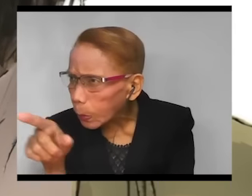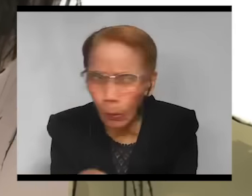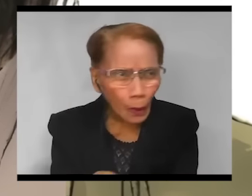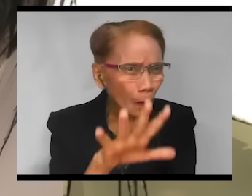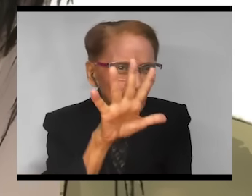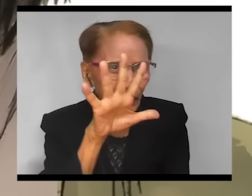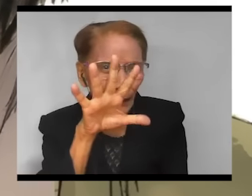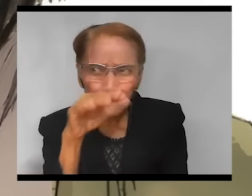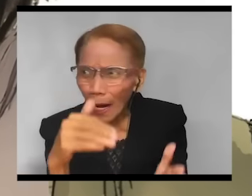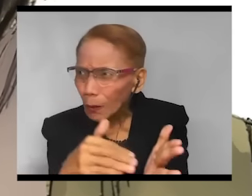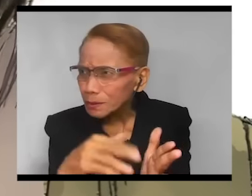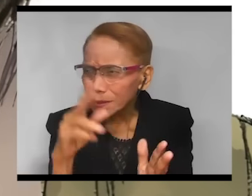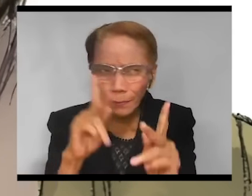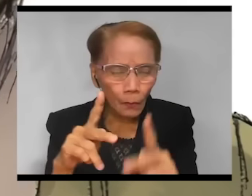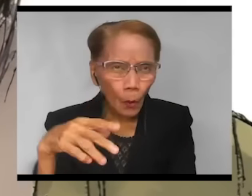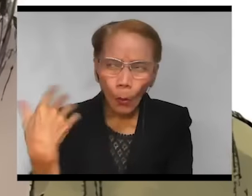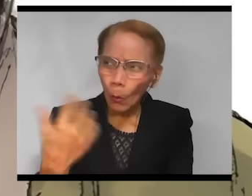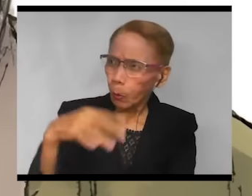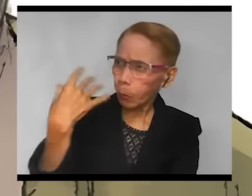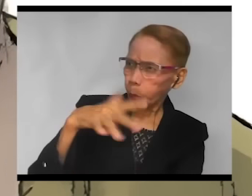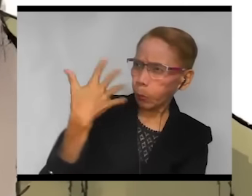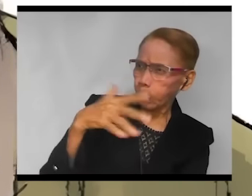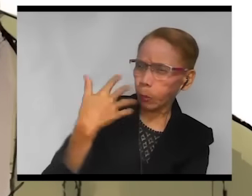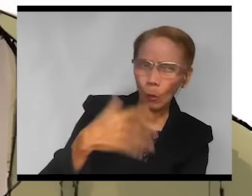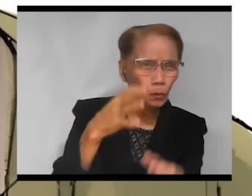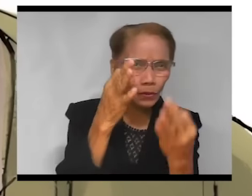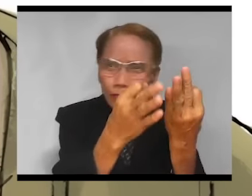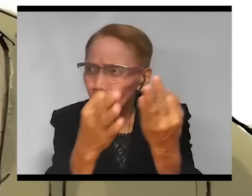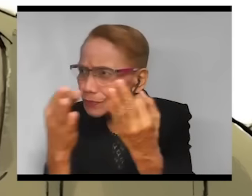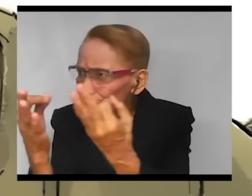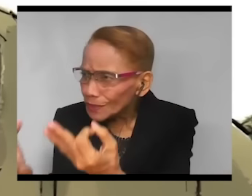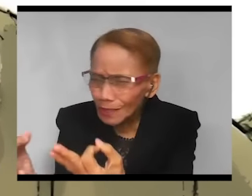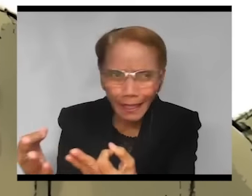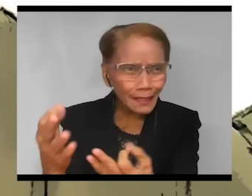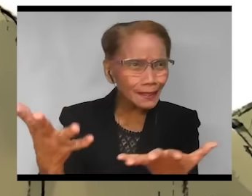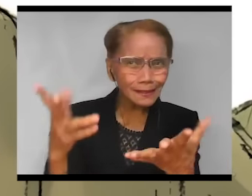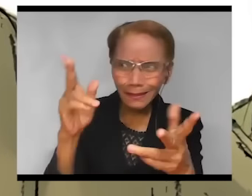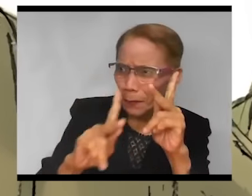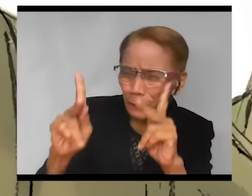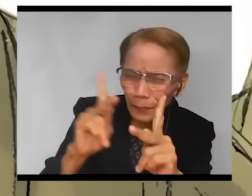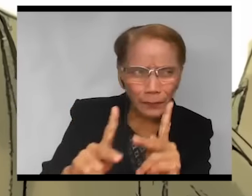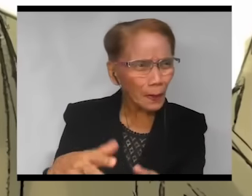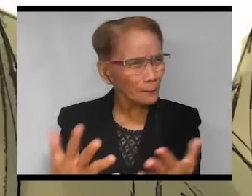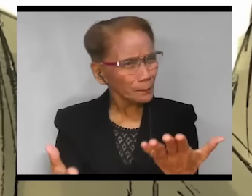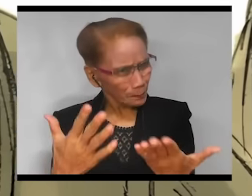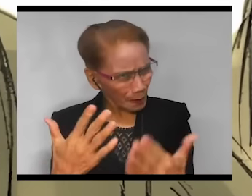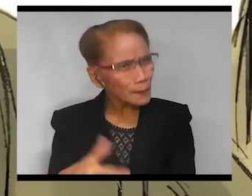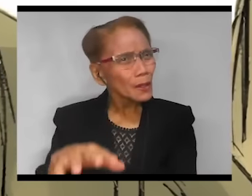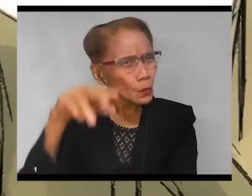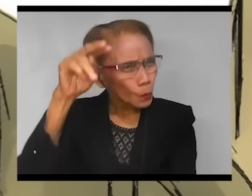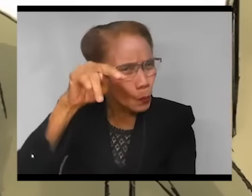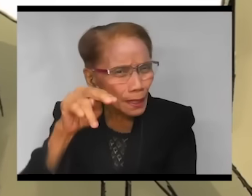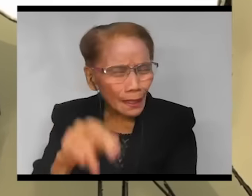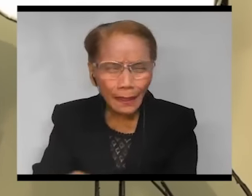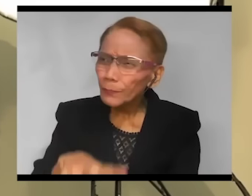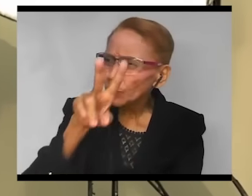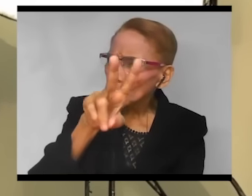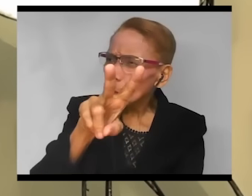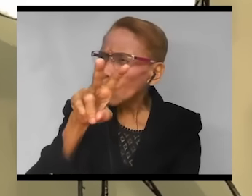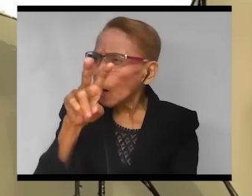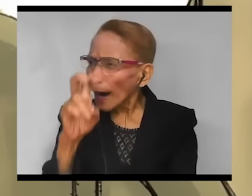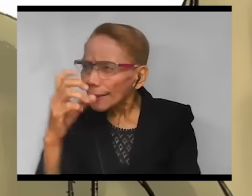"Woo, to feed this crowd, we need probably 200 days' wages,